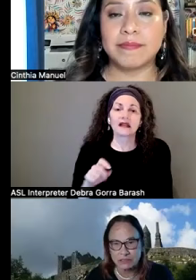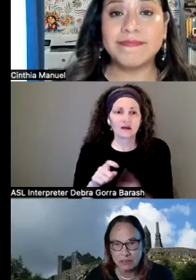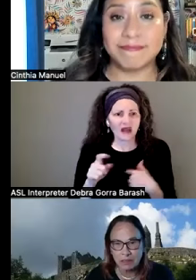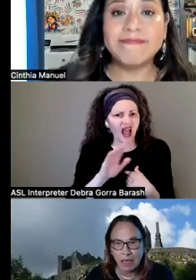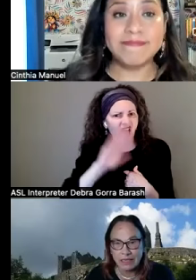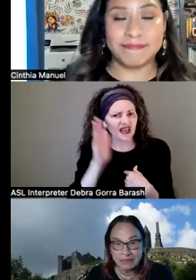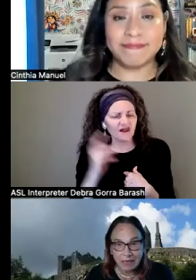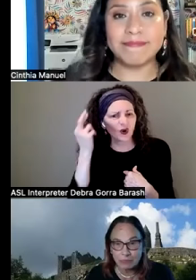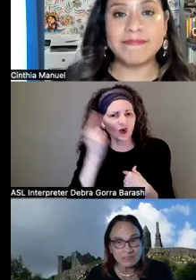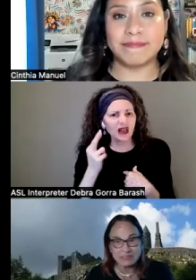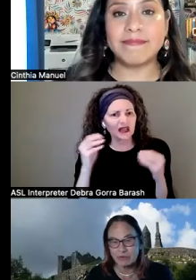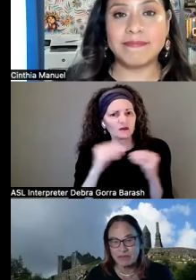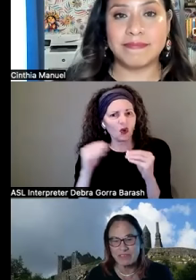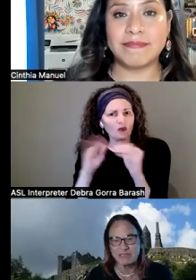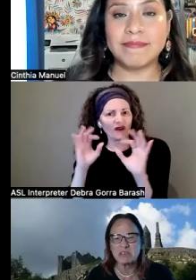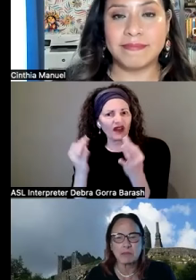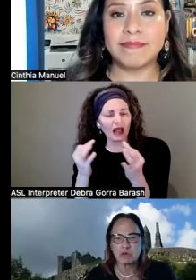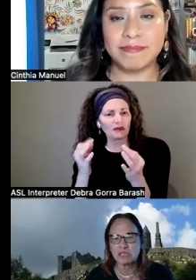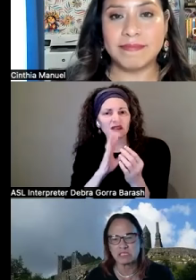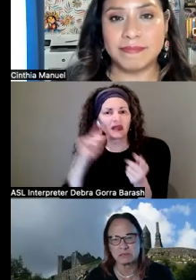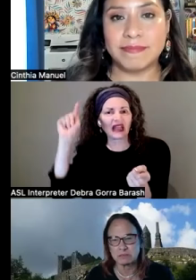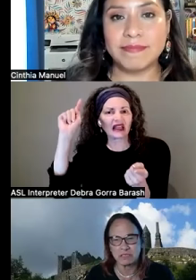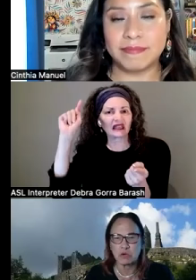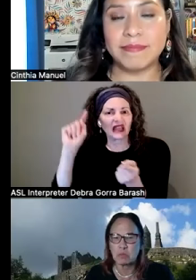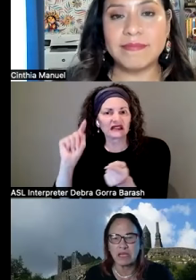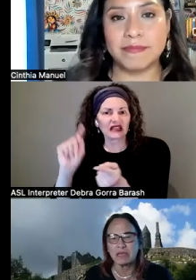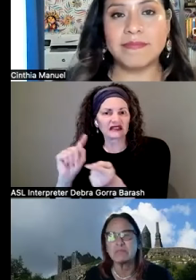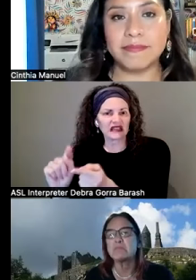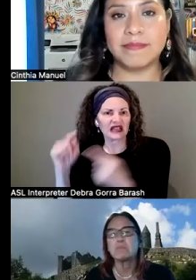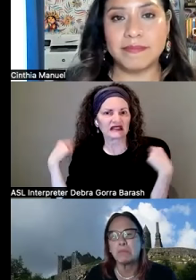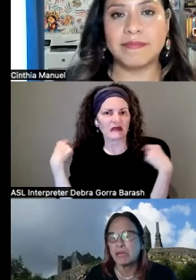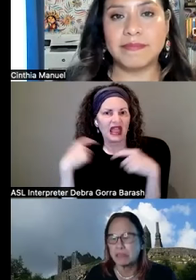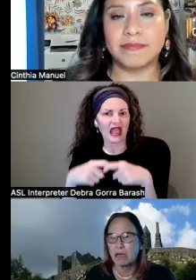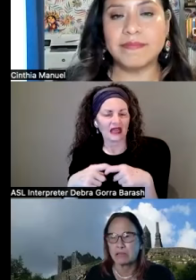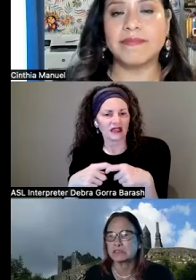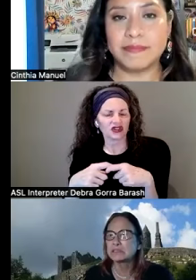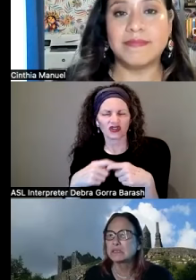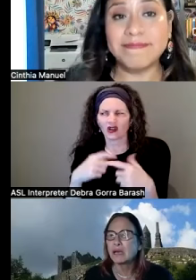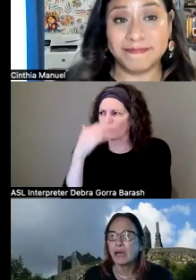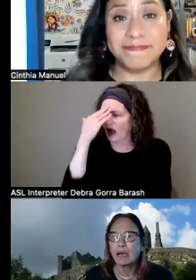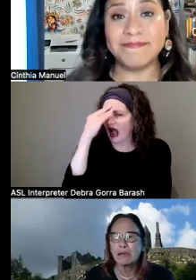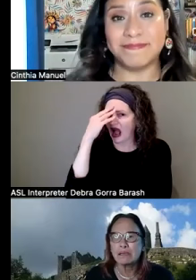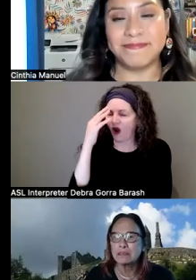Spanish. That would never have even come across, my thoughts.